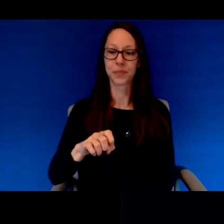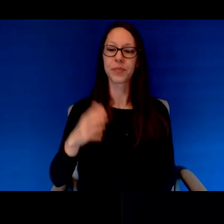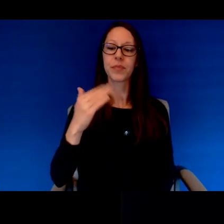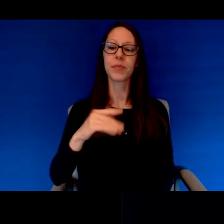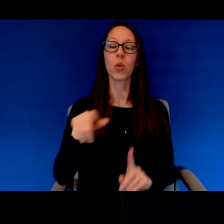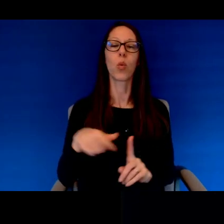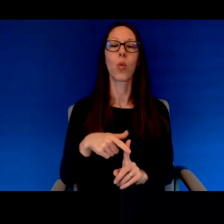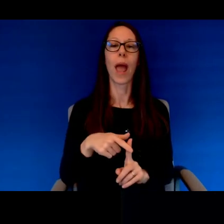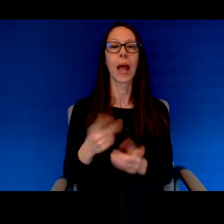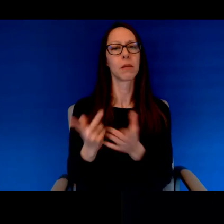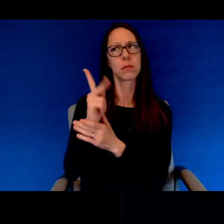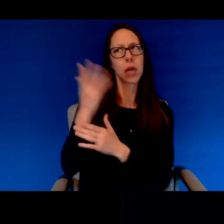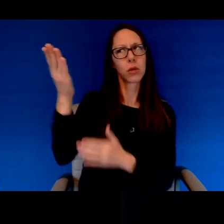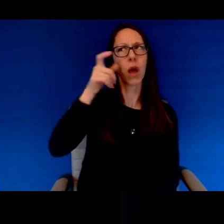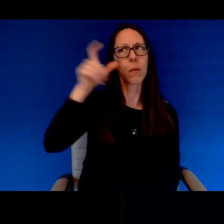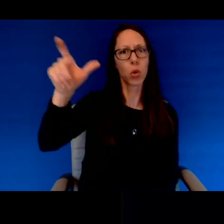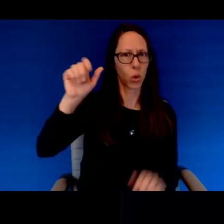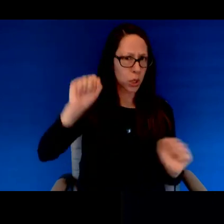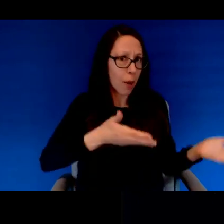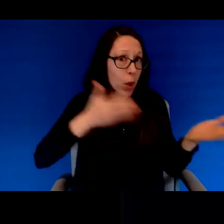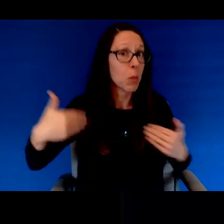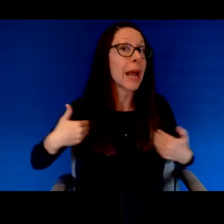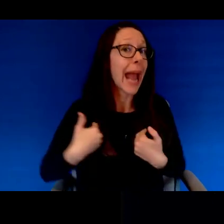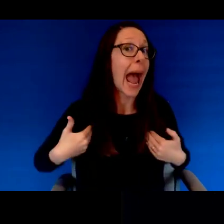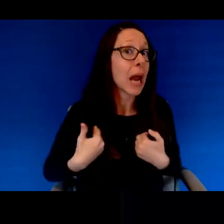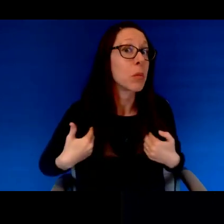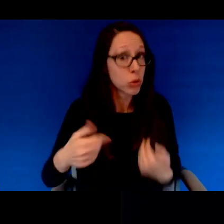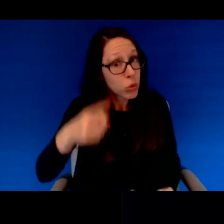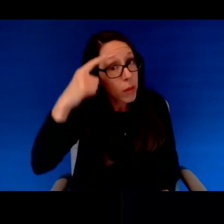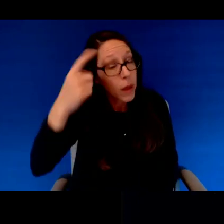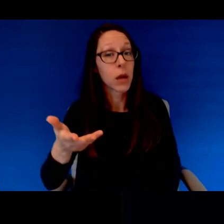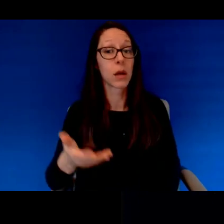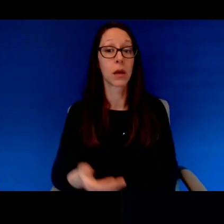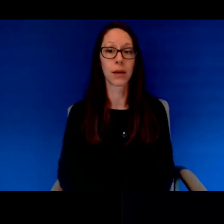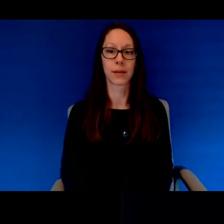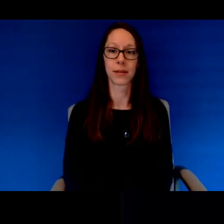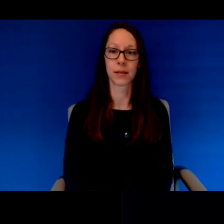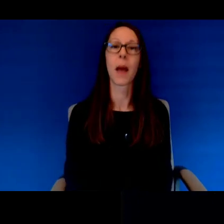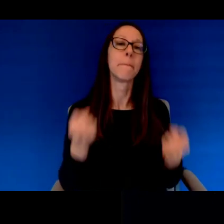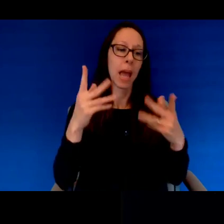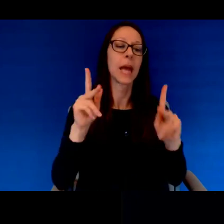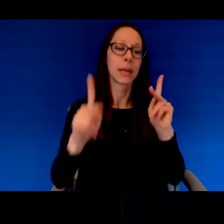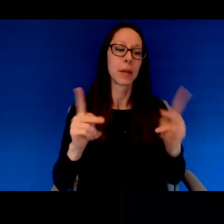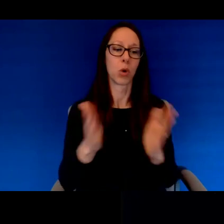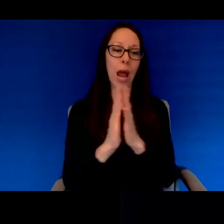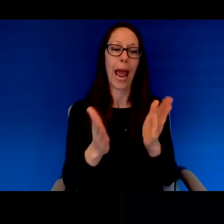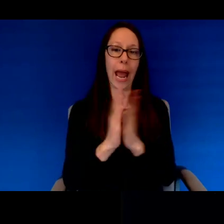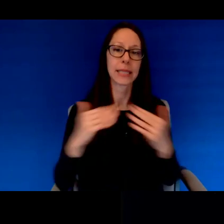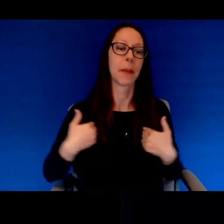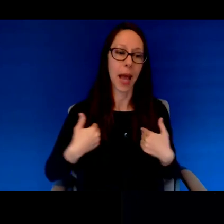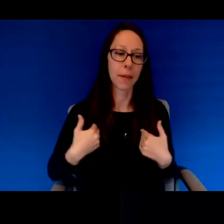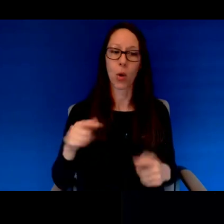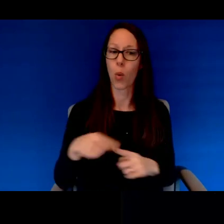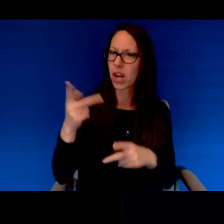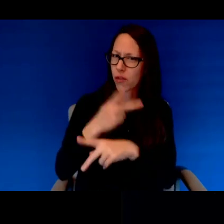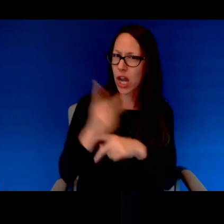plants on the moon, can we put animals over time on the moon? A bunch of people have asked something to this effect. Like we can, once you figure out how to